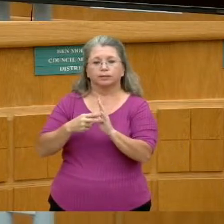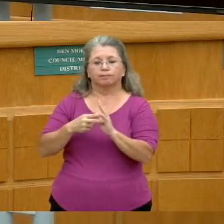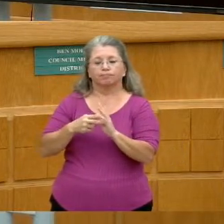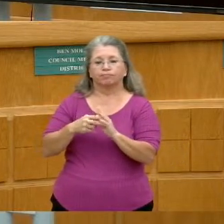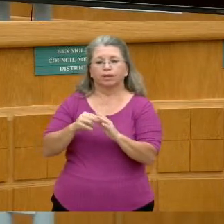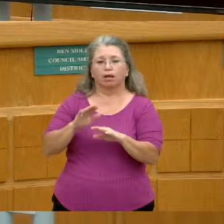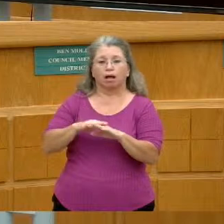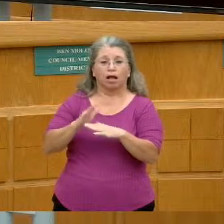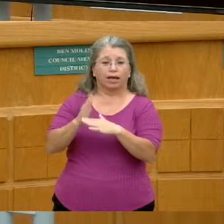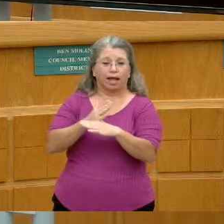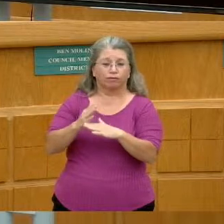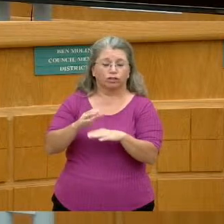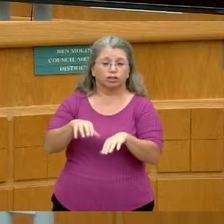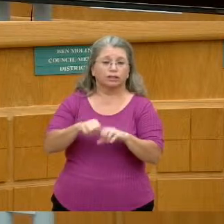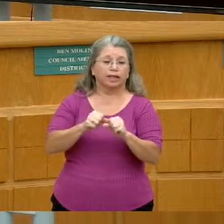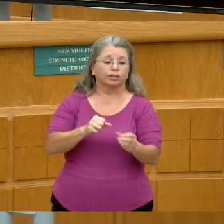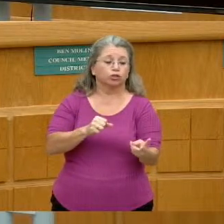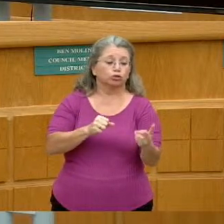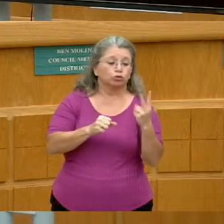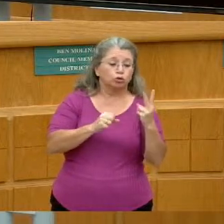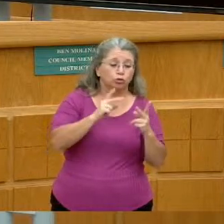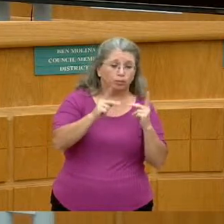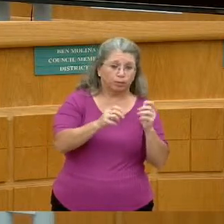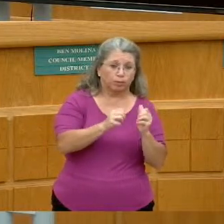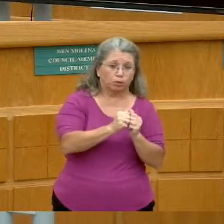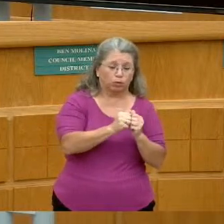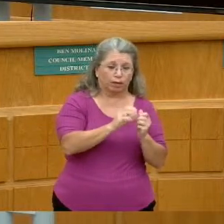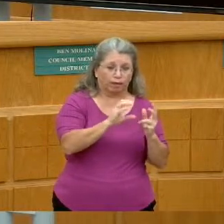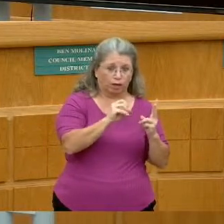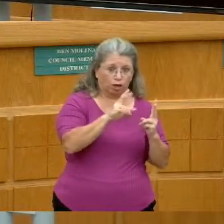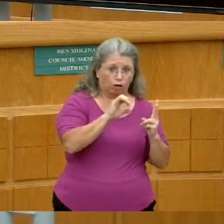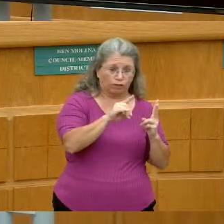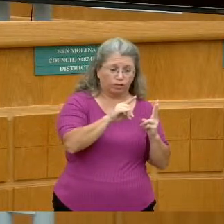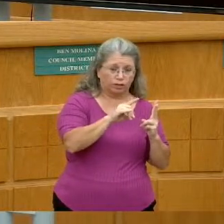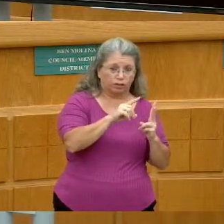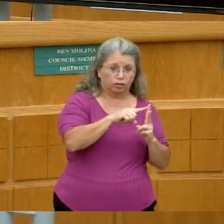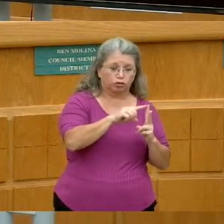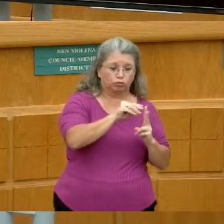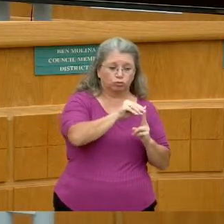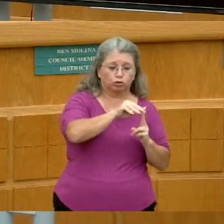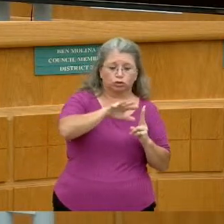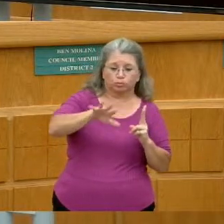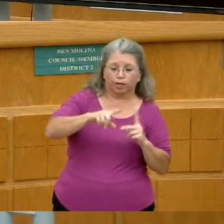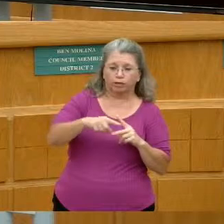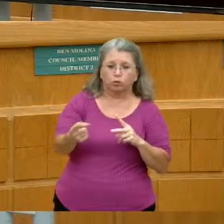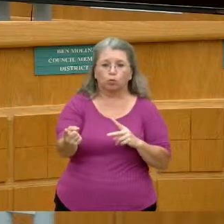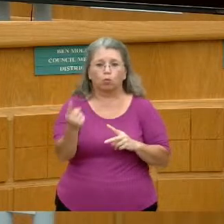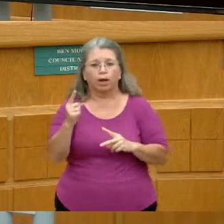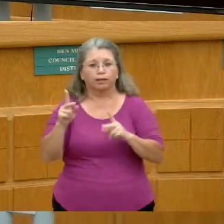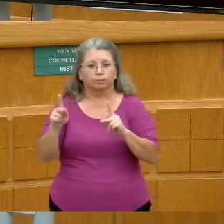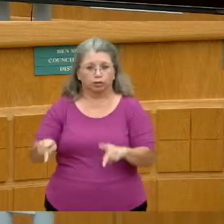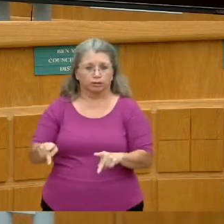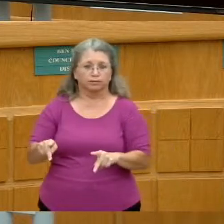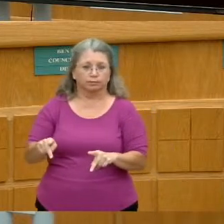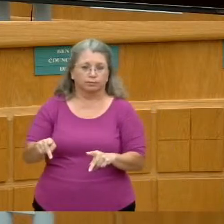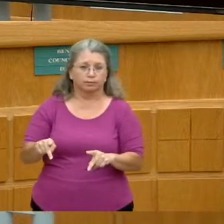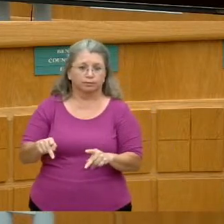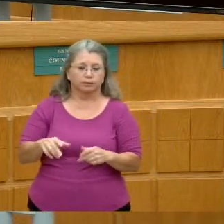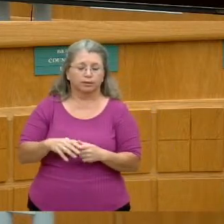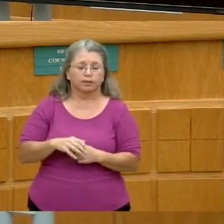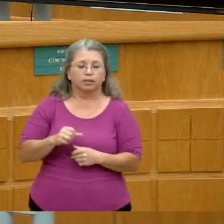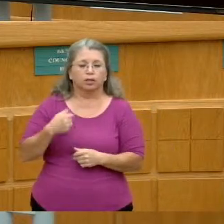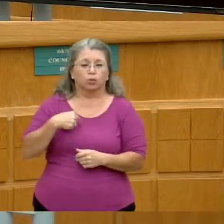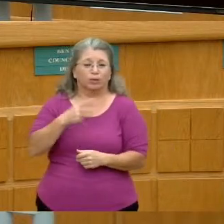COVID to infect 1 additional person with COVID. So obviously you'd see a decline. So we see this as the most